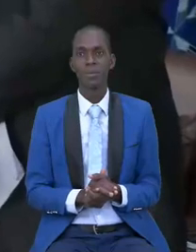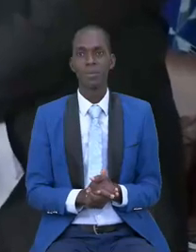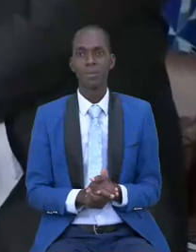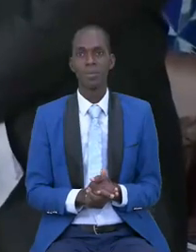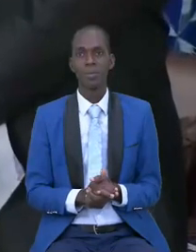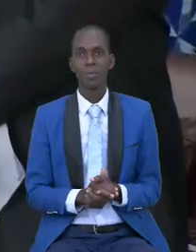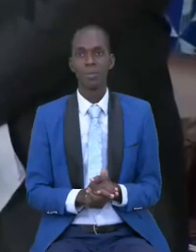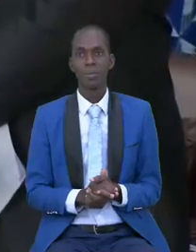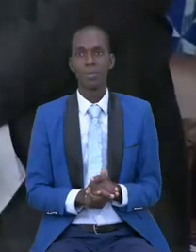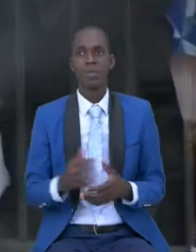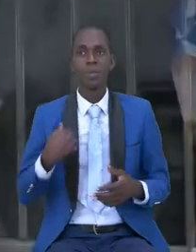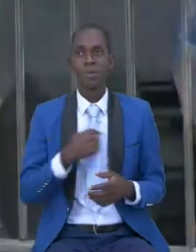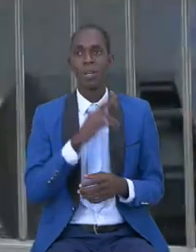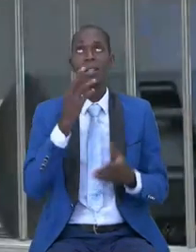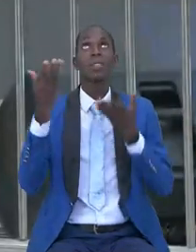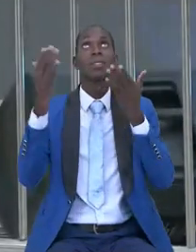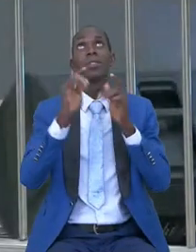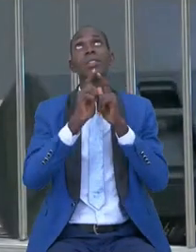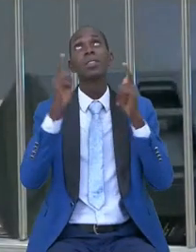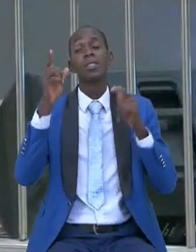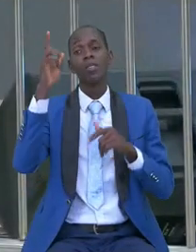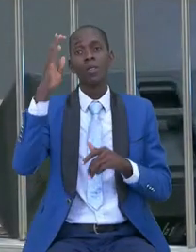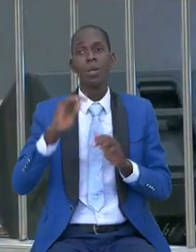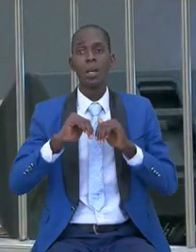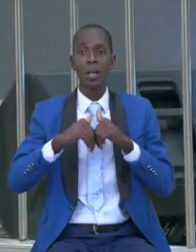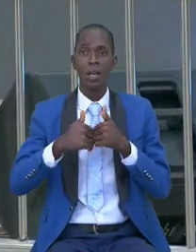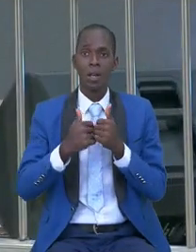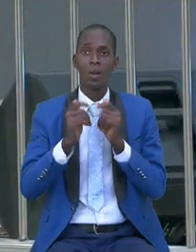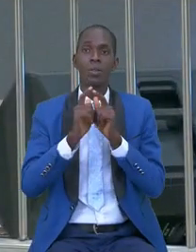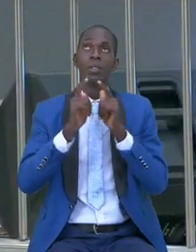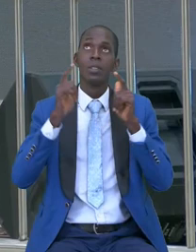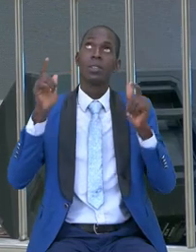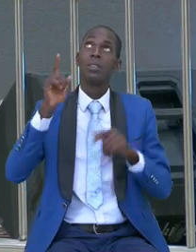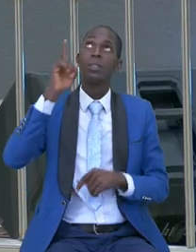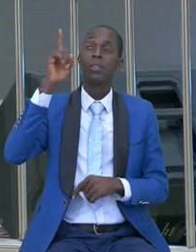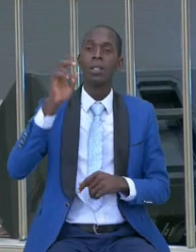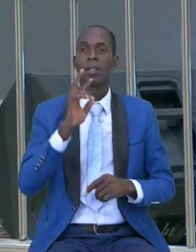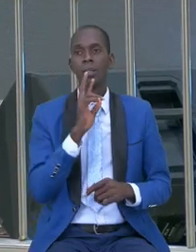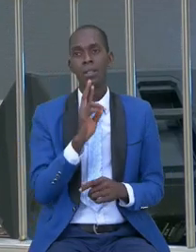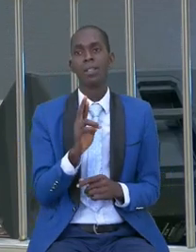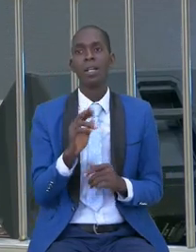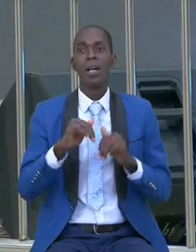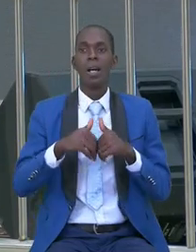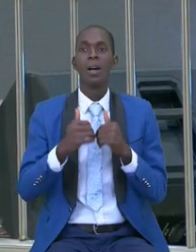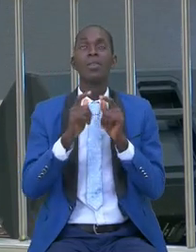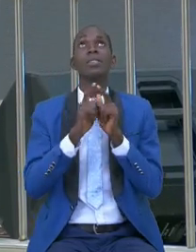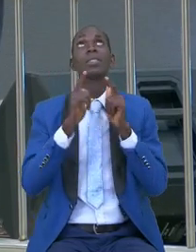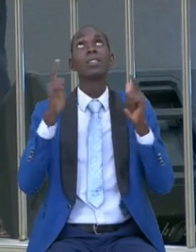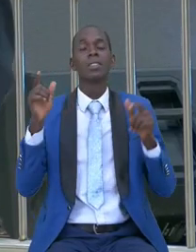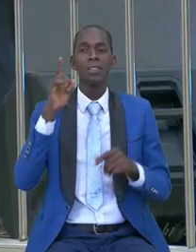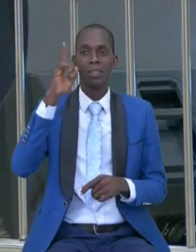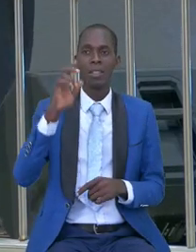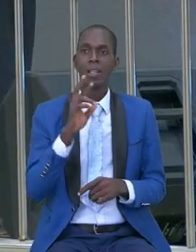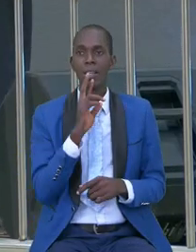We're serving a great God. How great thou art! How great thou